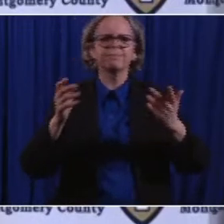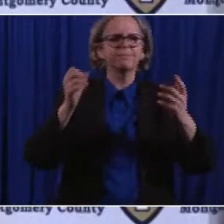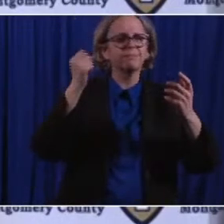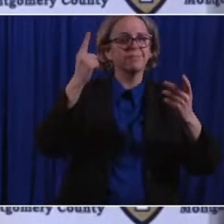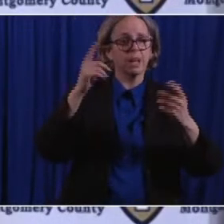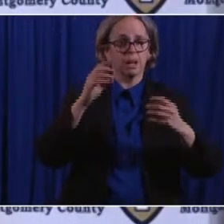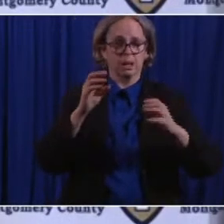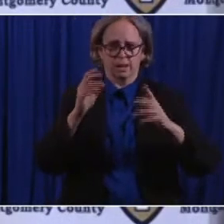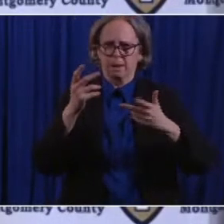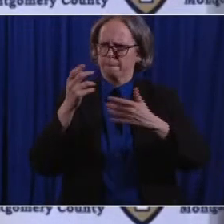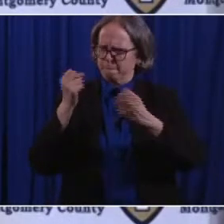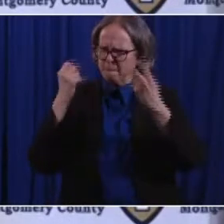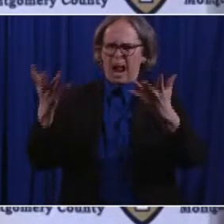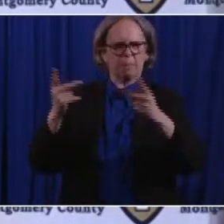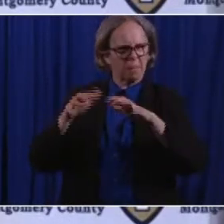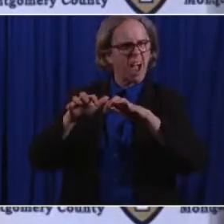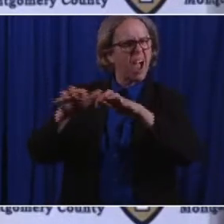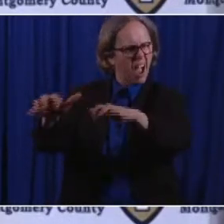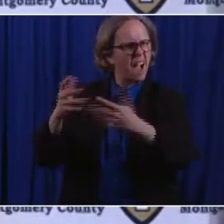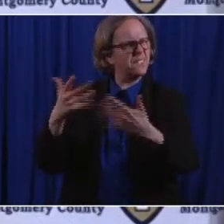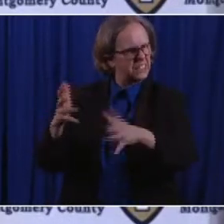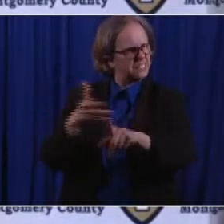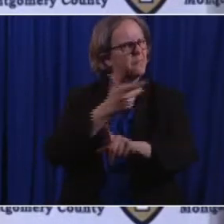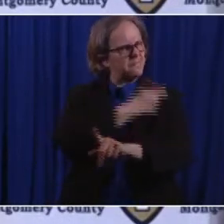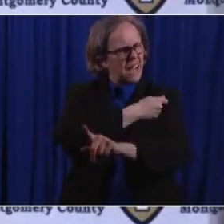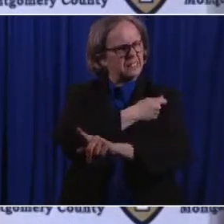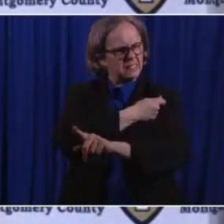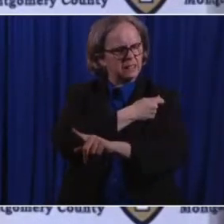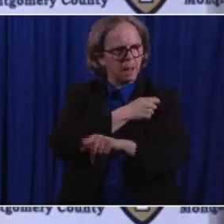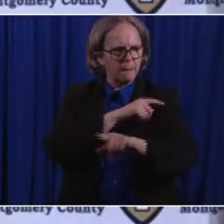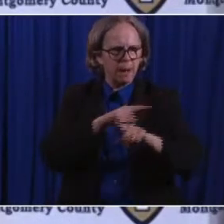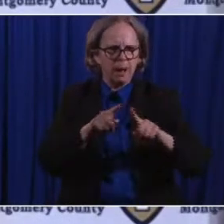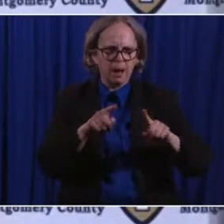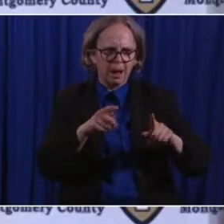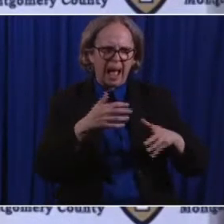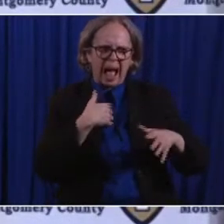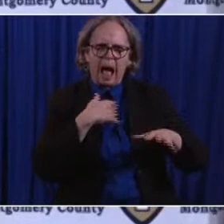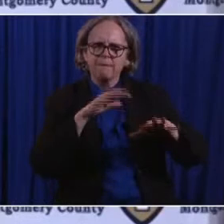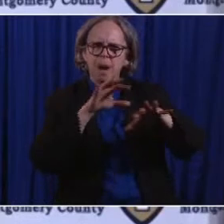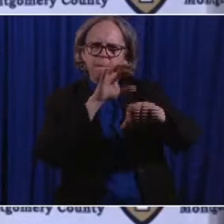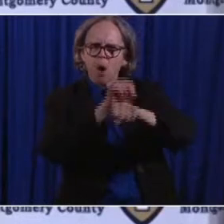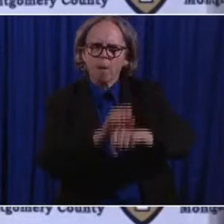as certain areas the demand, it becomes less than the